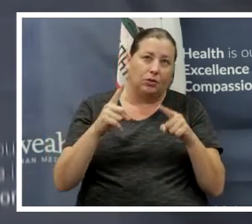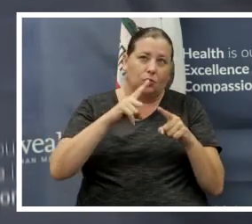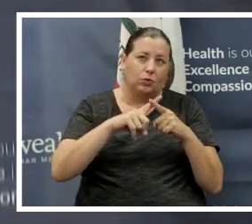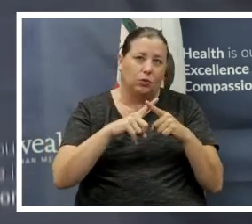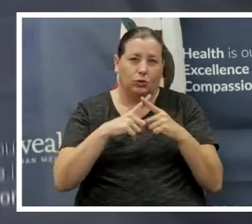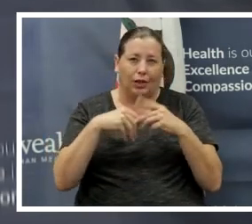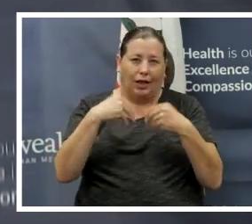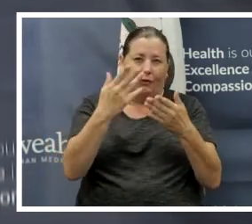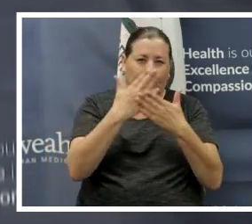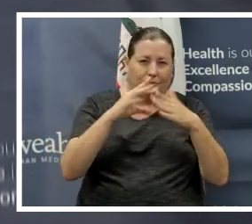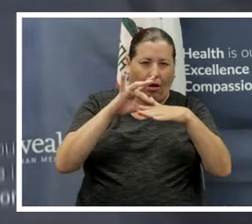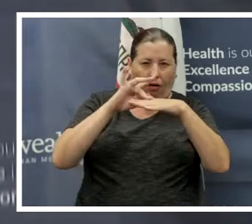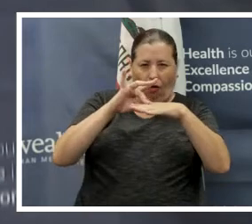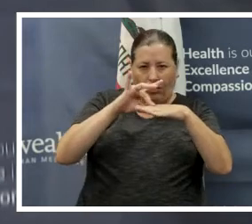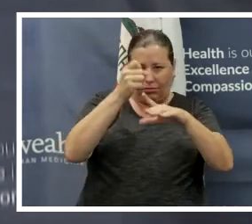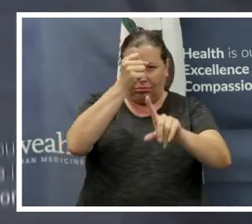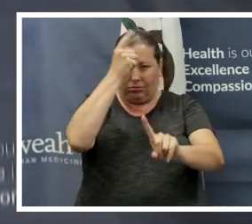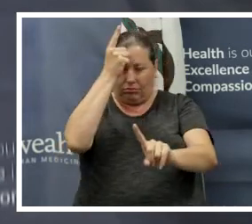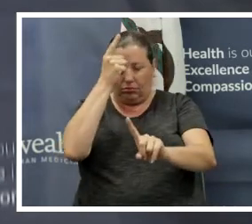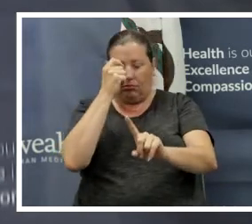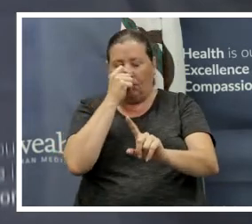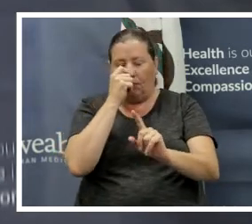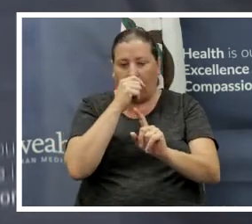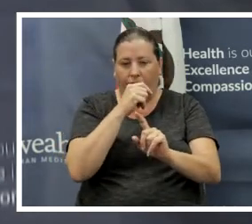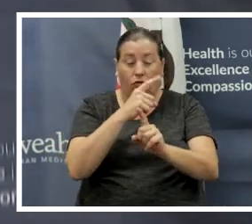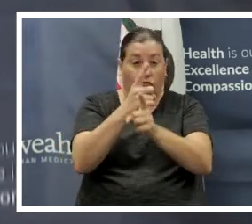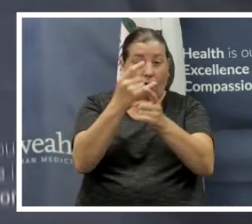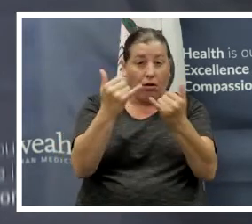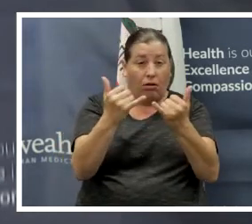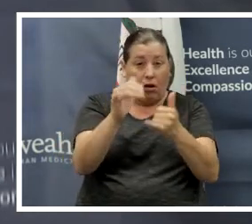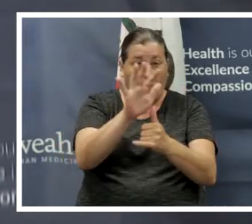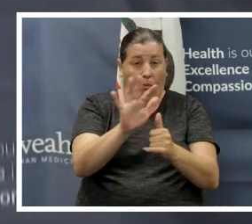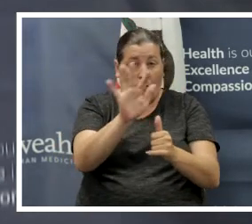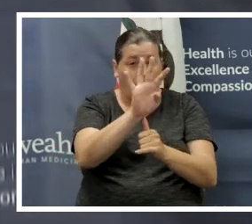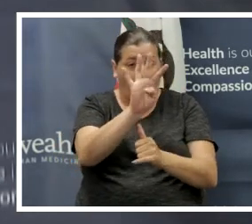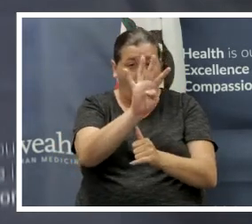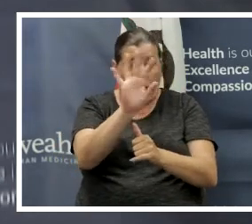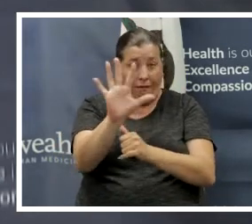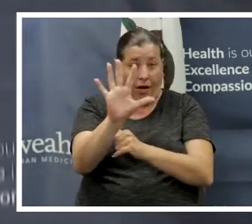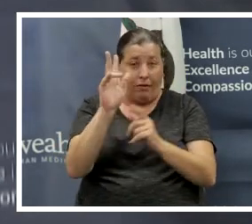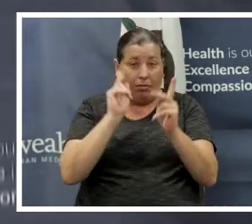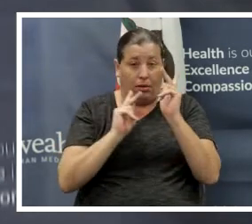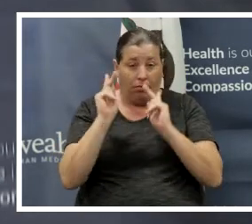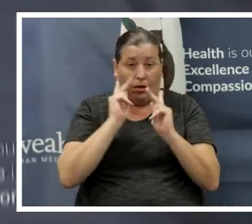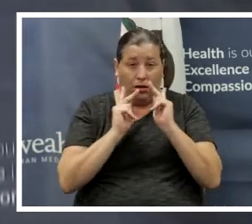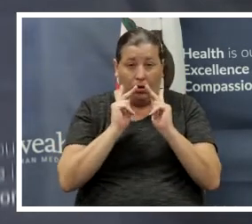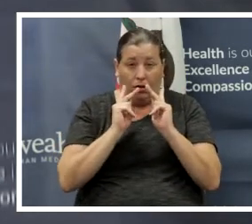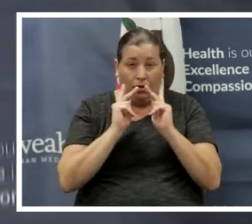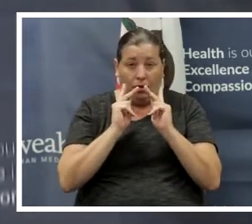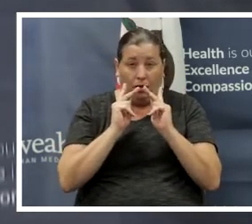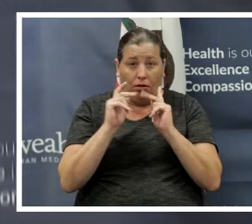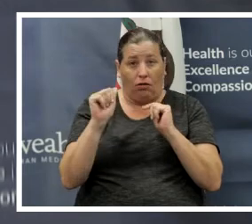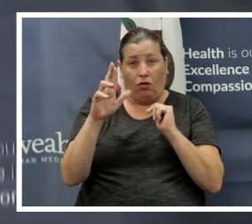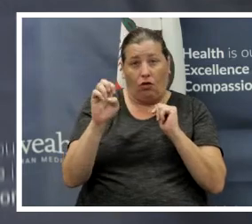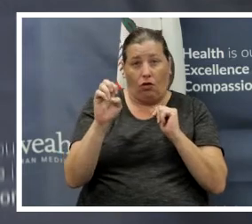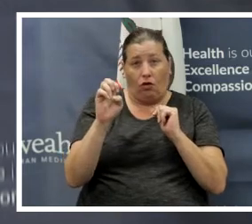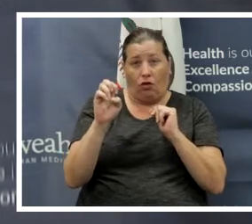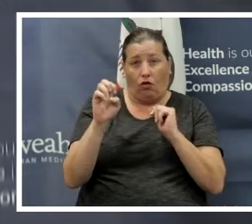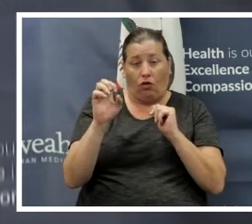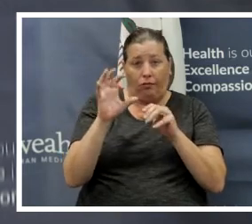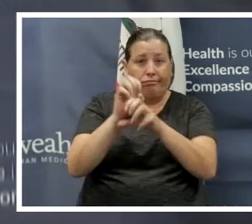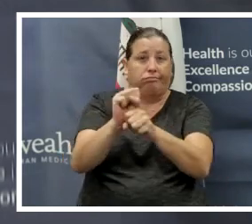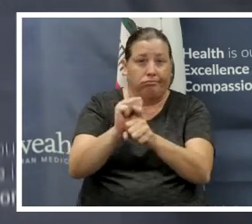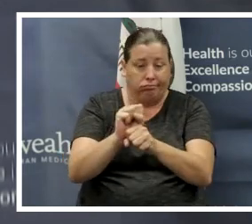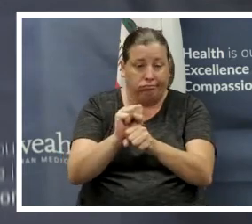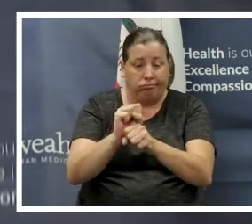context, right now about 45 people are contracting COVID every day,